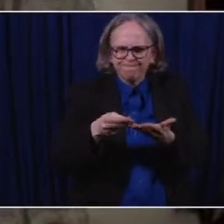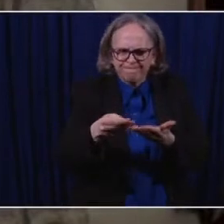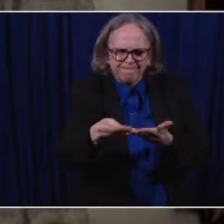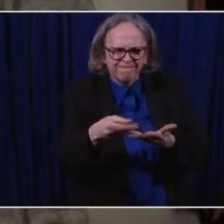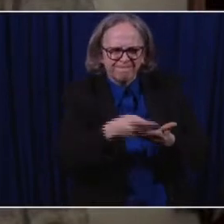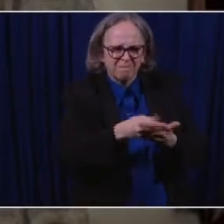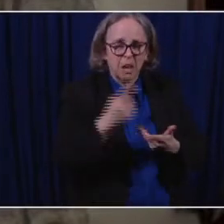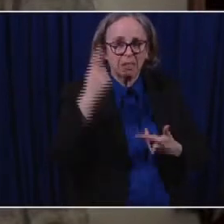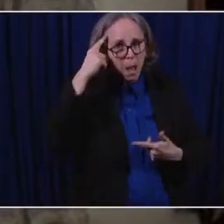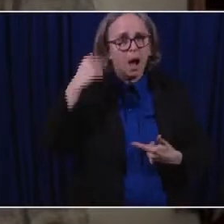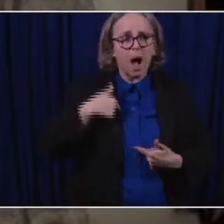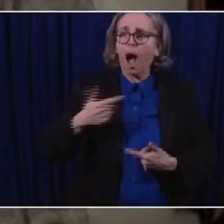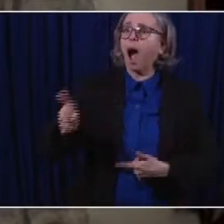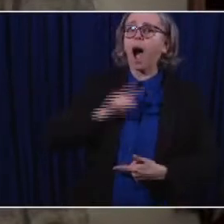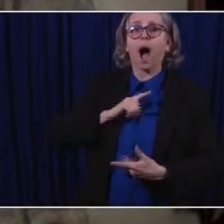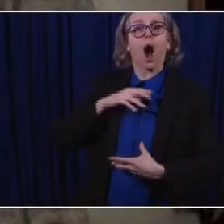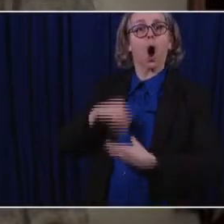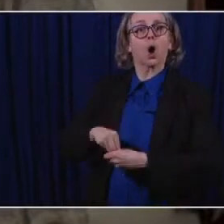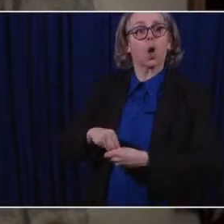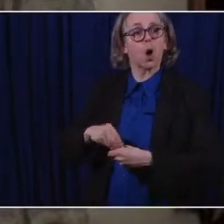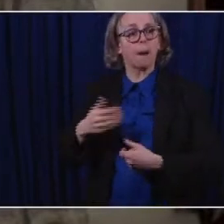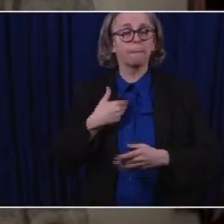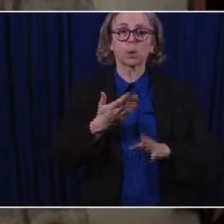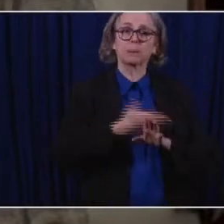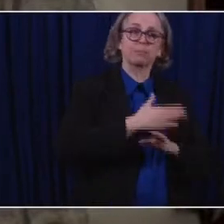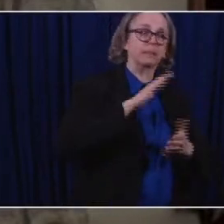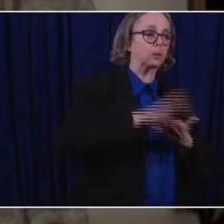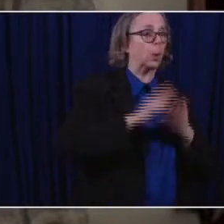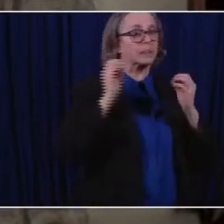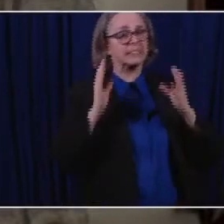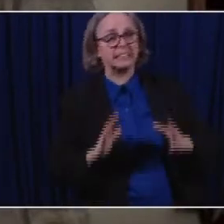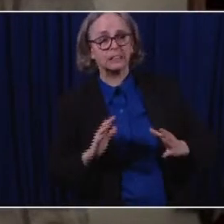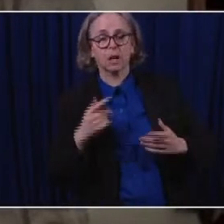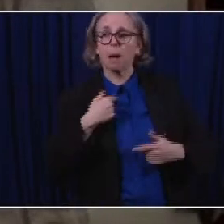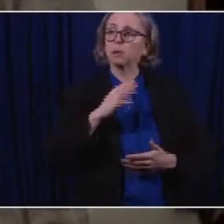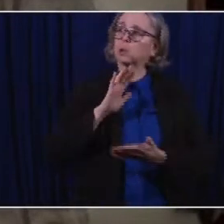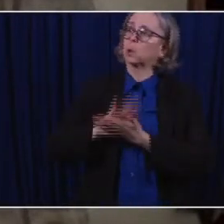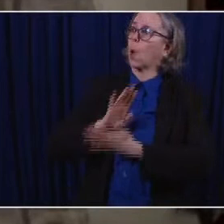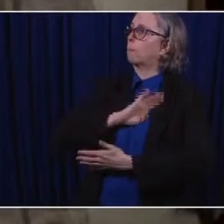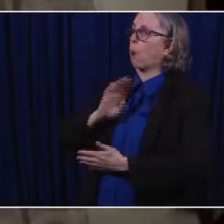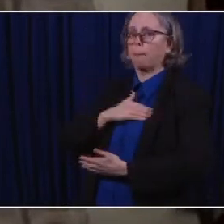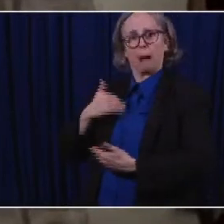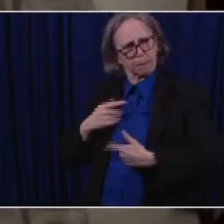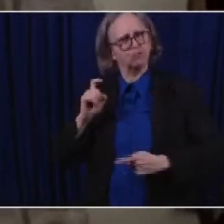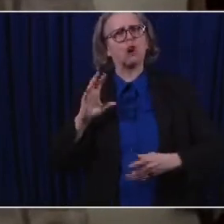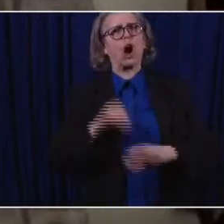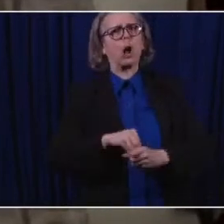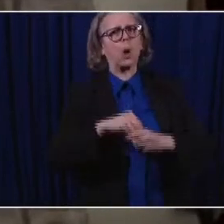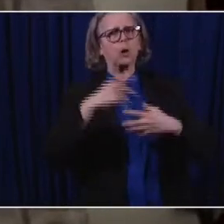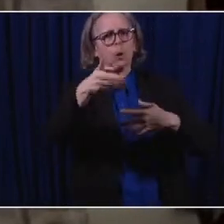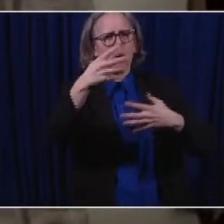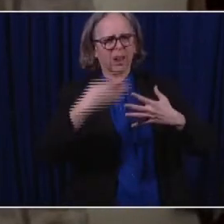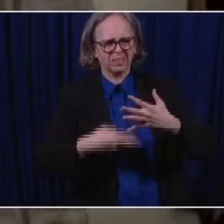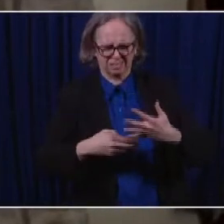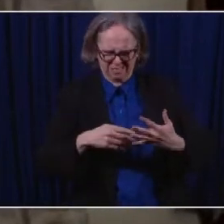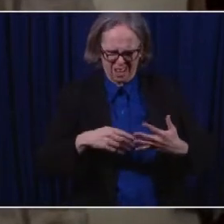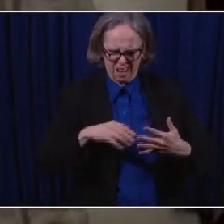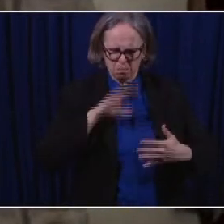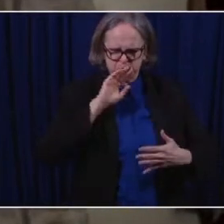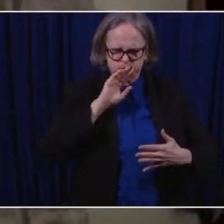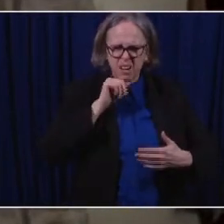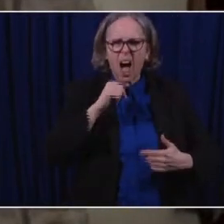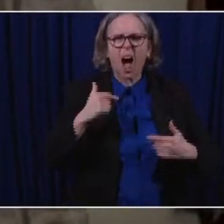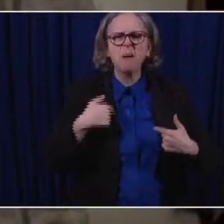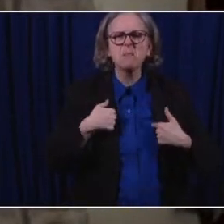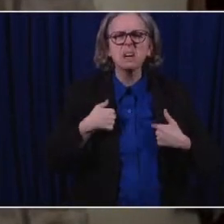The preschool, I know we've made that very, very clear for a long time. And in regard to board members, we may not have made